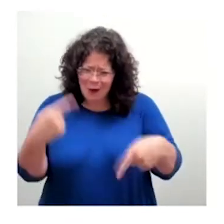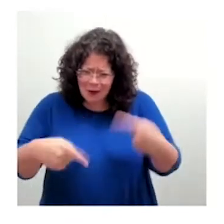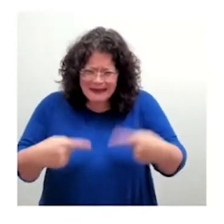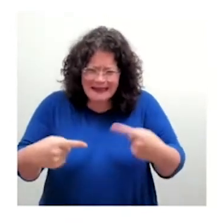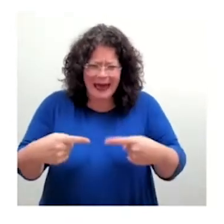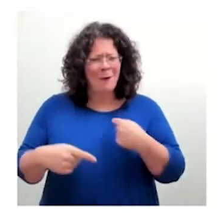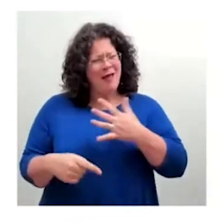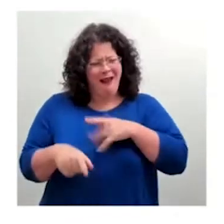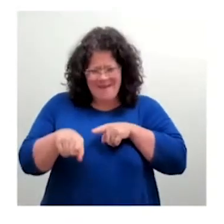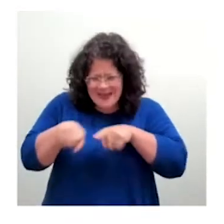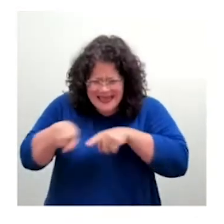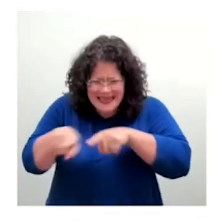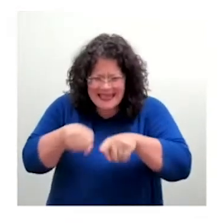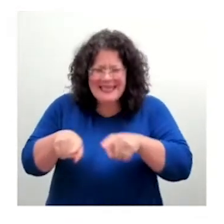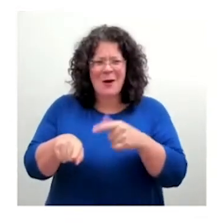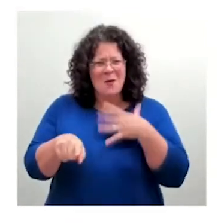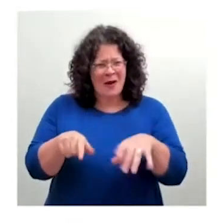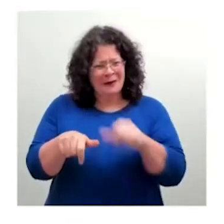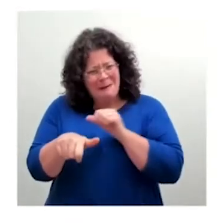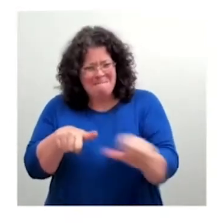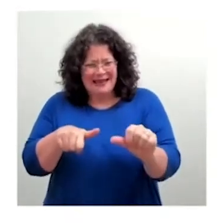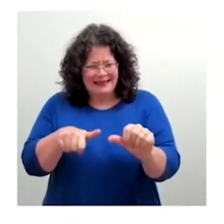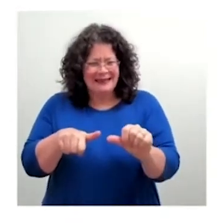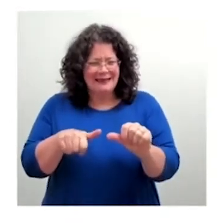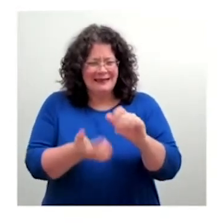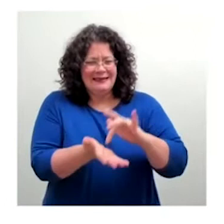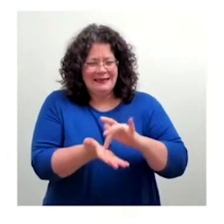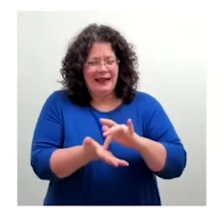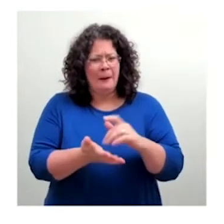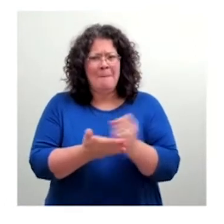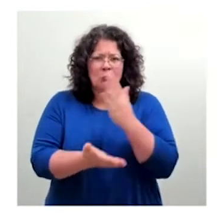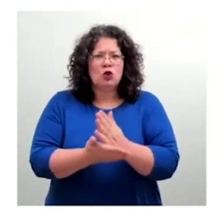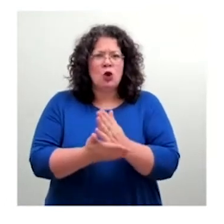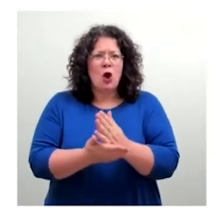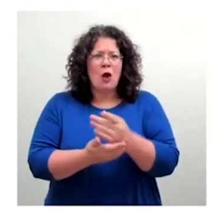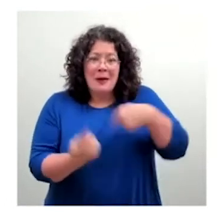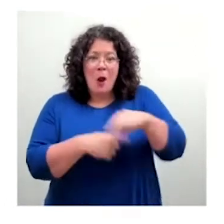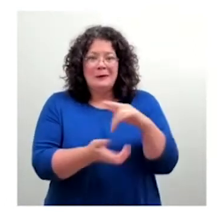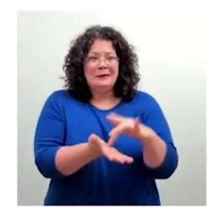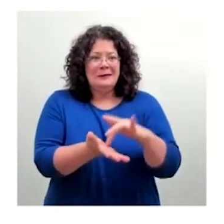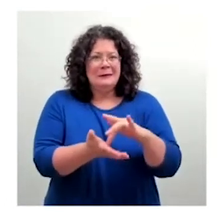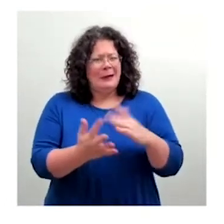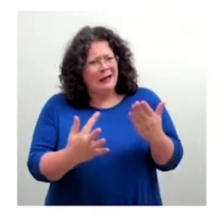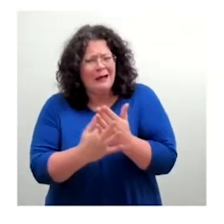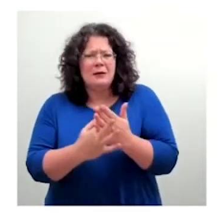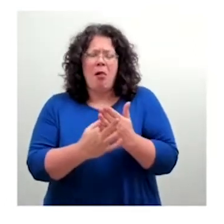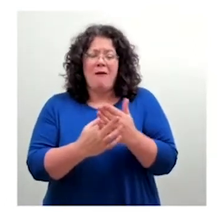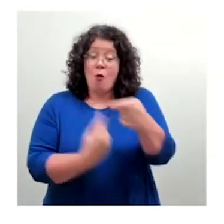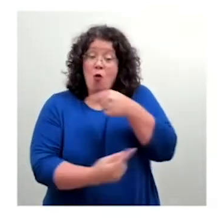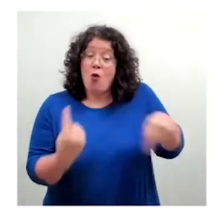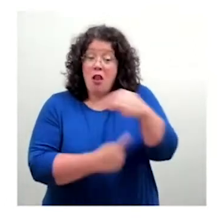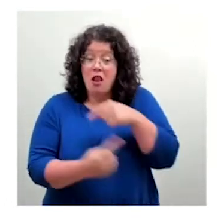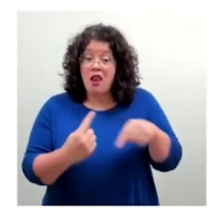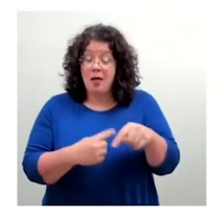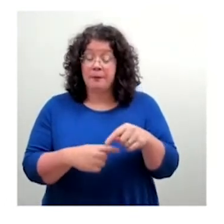pushing for some time. We've been doing a lot for things that are actually on our streetscape, things that are behind the scene with websites